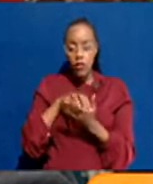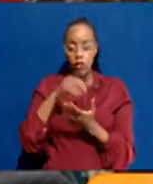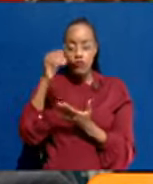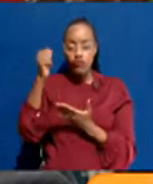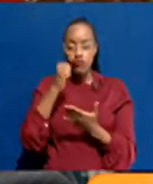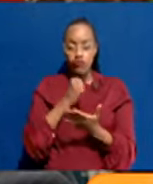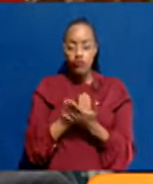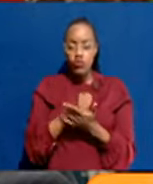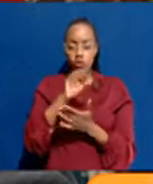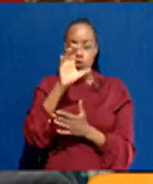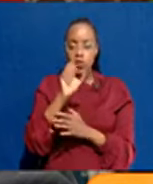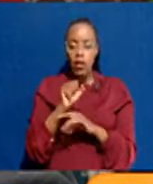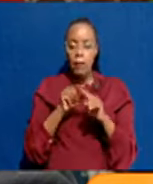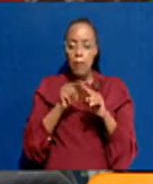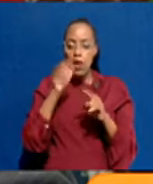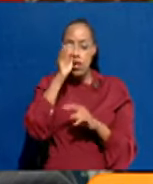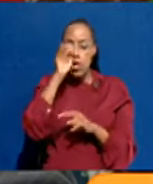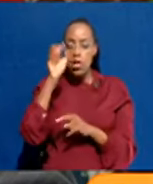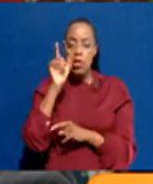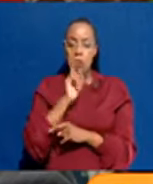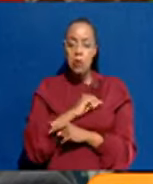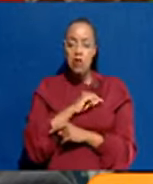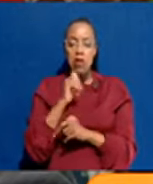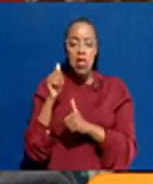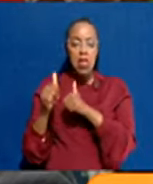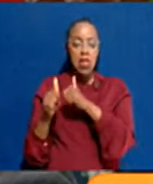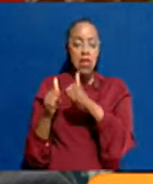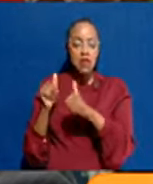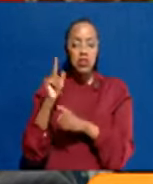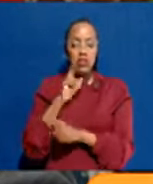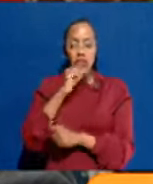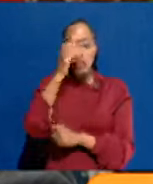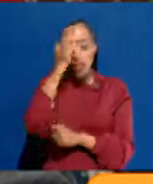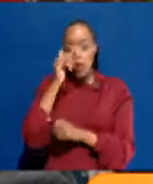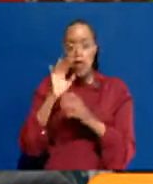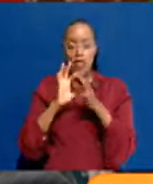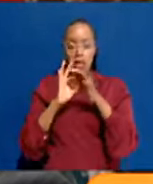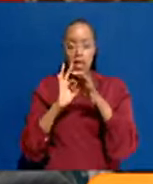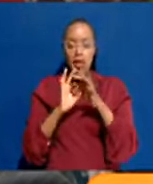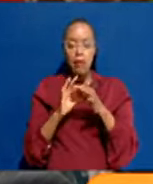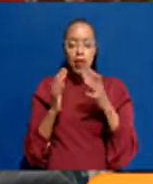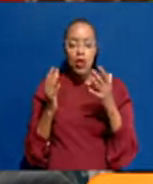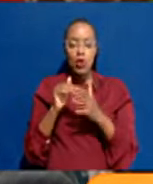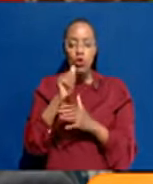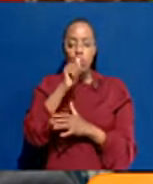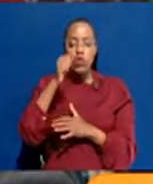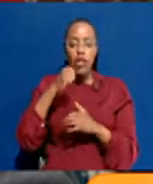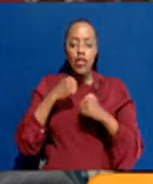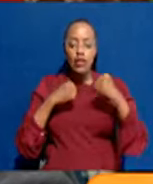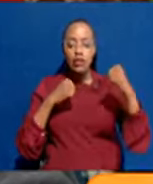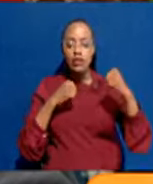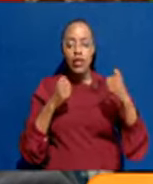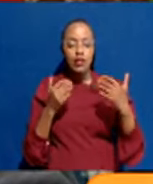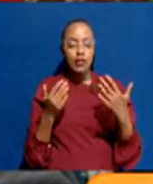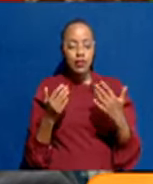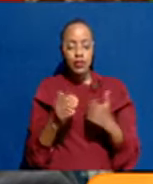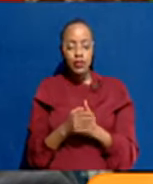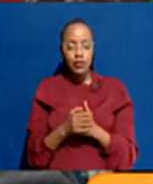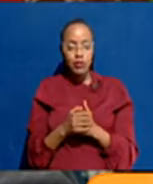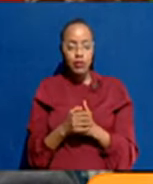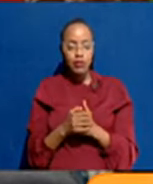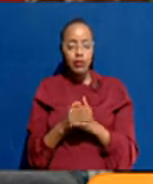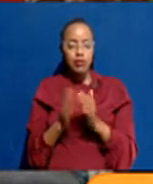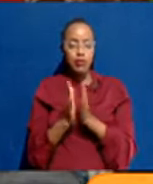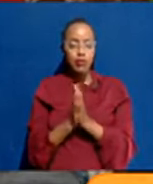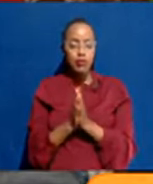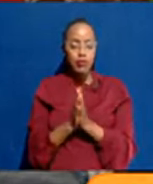for the cabinet, but they rejected. They refused. Yes. Because they belonged to the other side. And